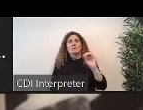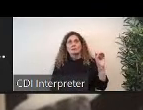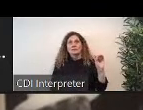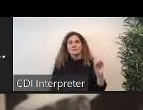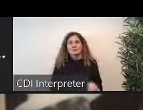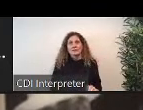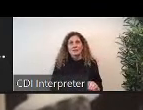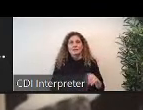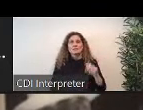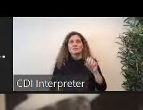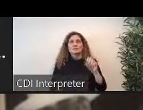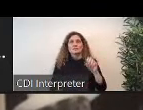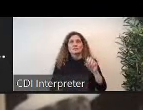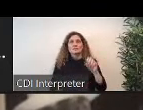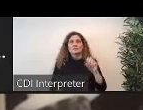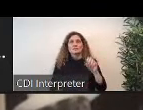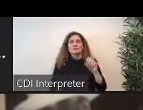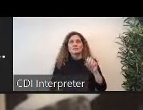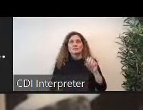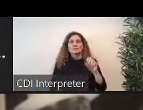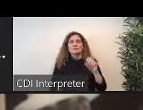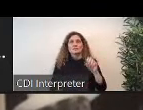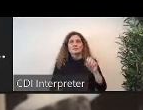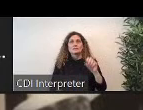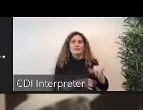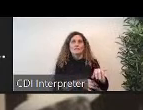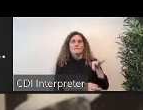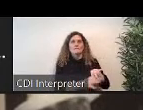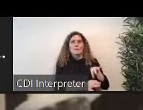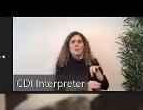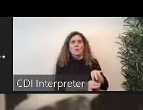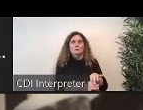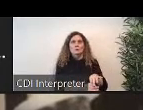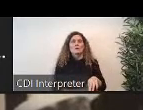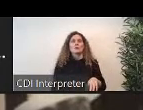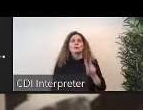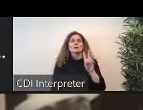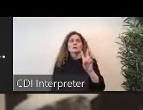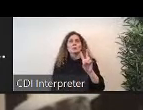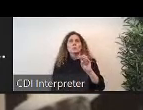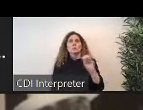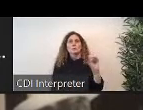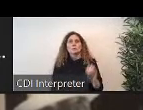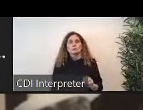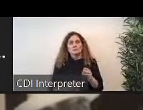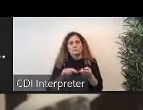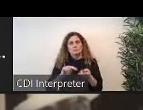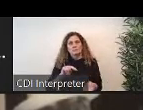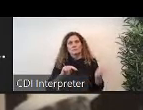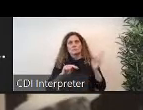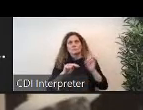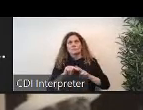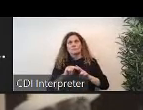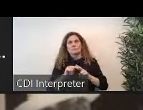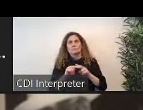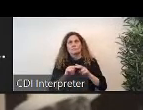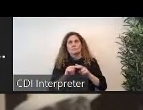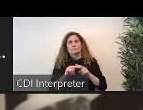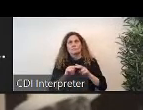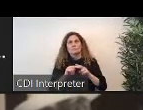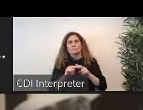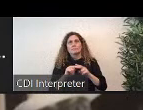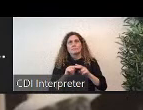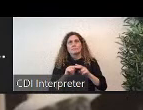2% increase in shared revenue. We've seen $75 million for the reauthorization of the multimodal supplemental program,